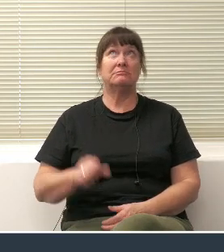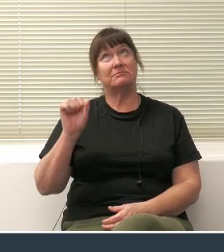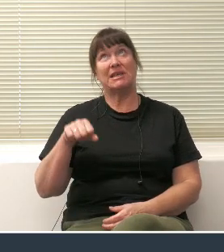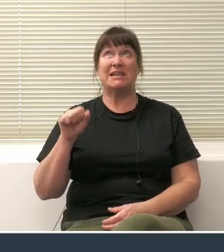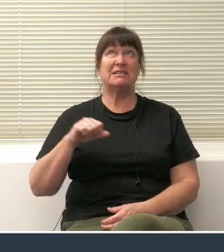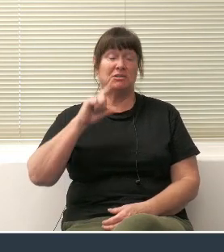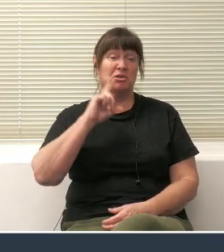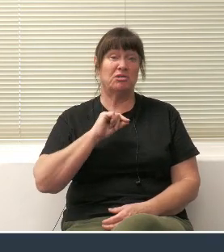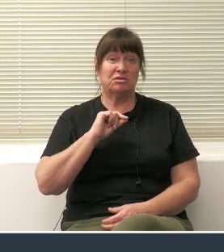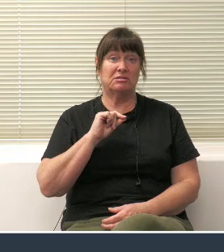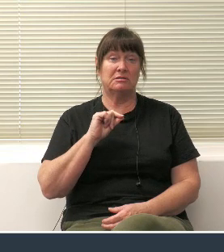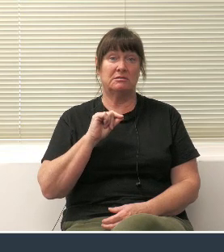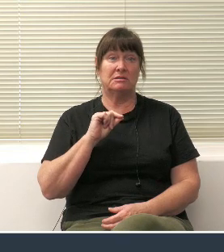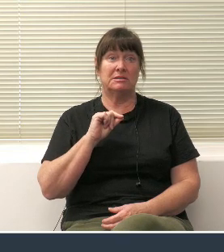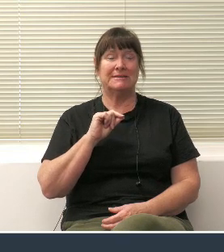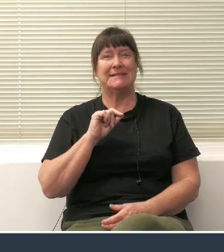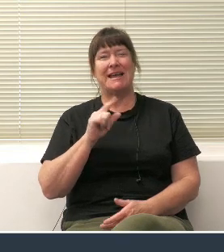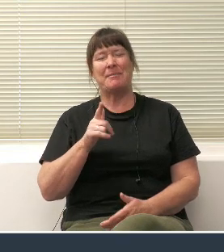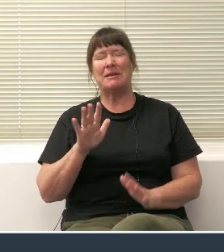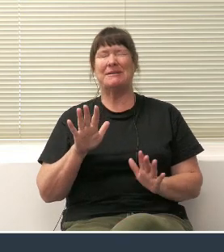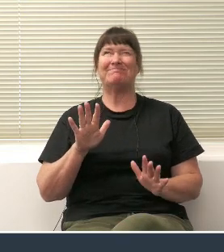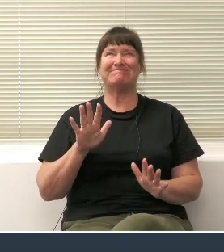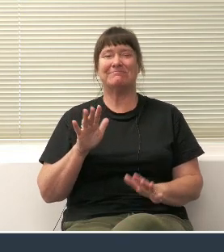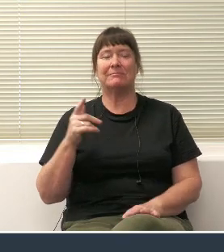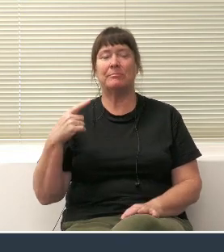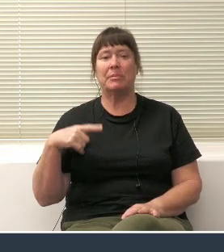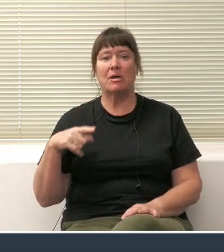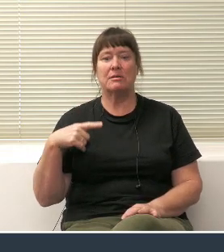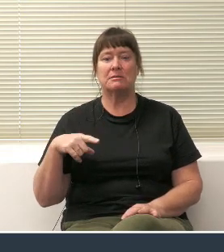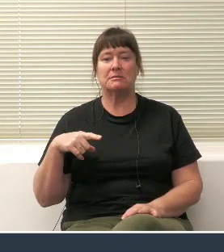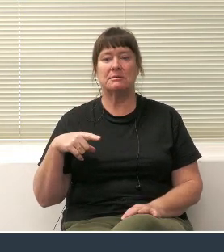Yes, you could. I'm just hesitating because